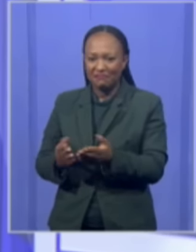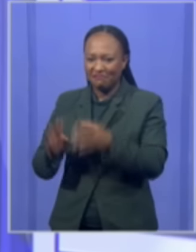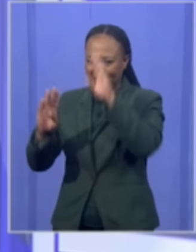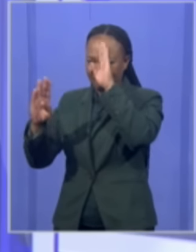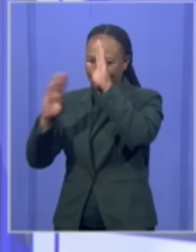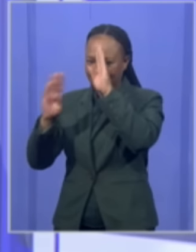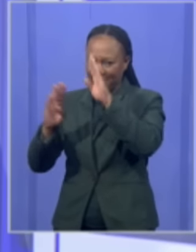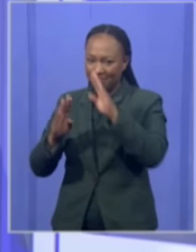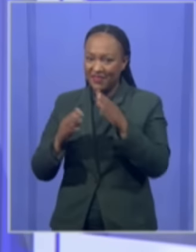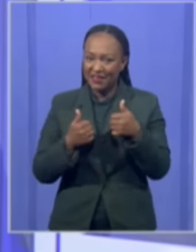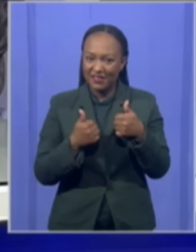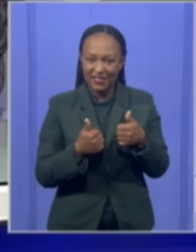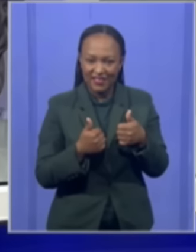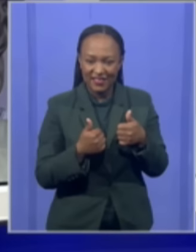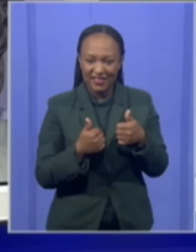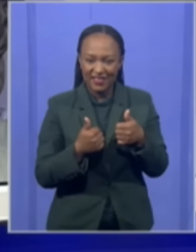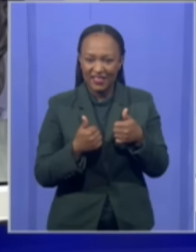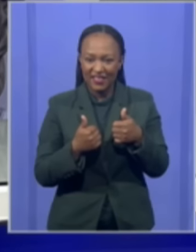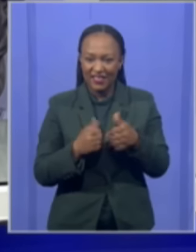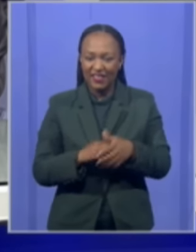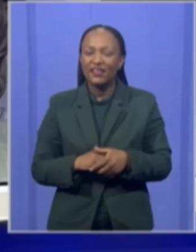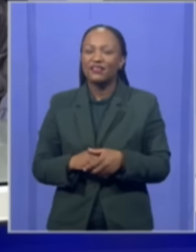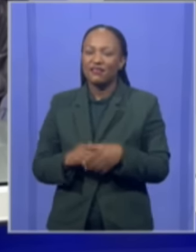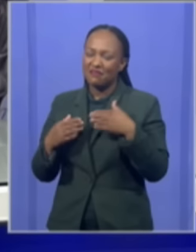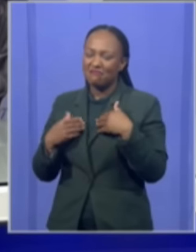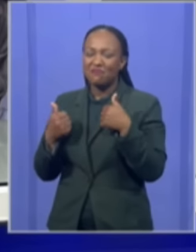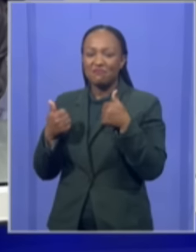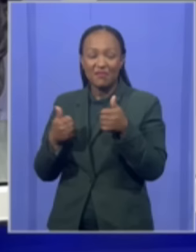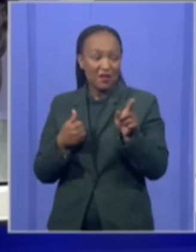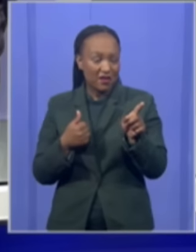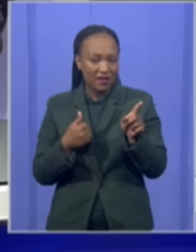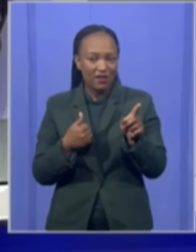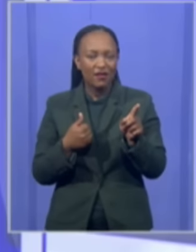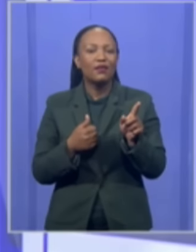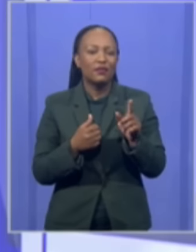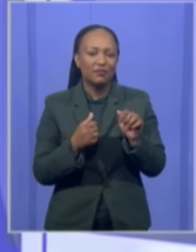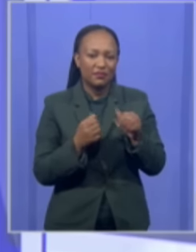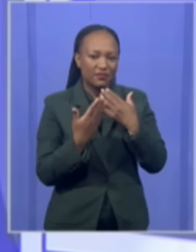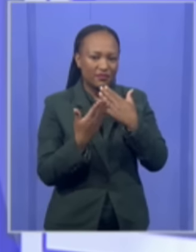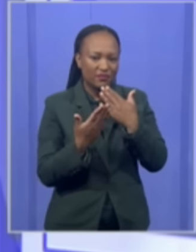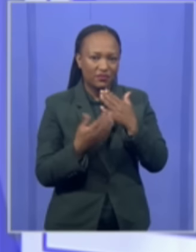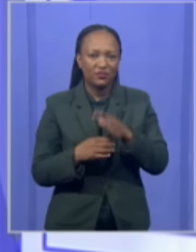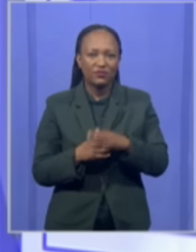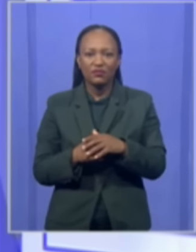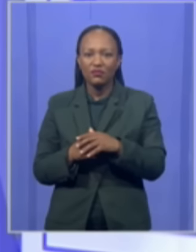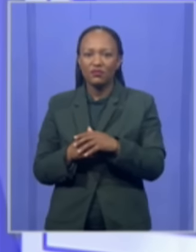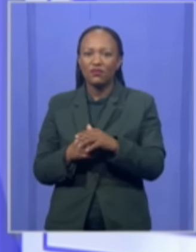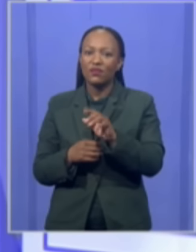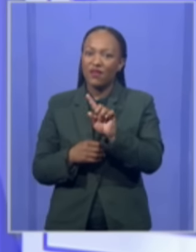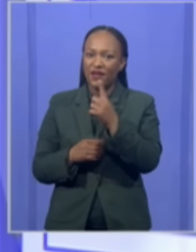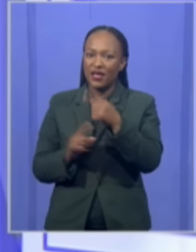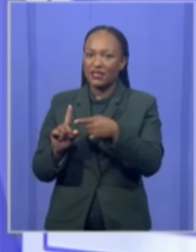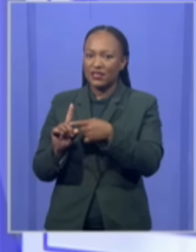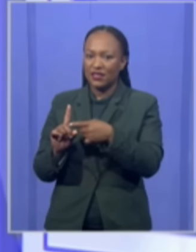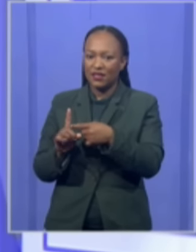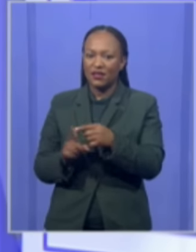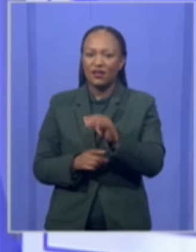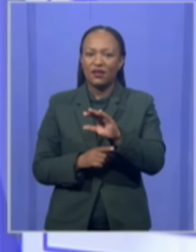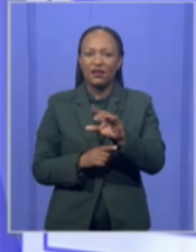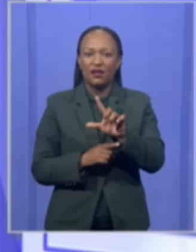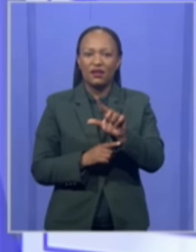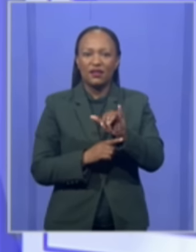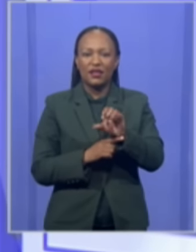Le gabotse? Aowa, re tsogile ra lena. Aowa, re a leboga. E re ke thome ka wena Clayson Monyela. O bile mega